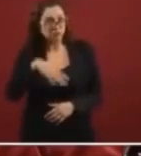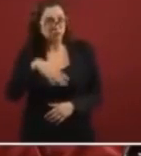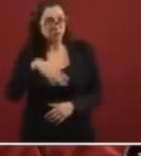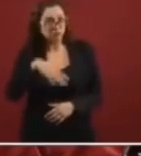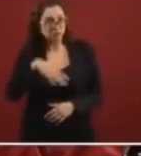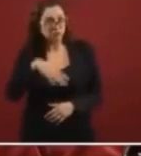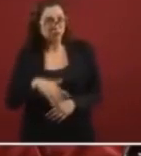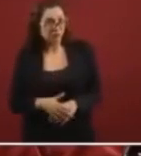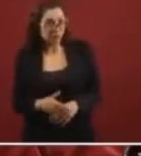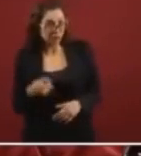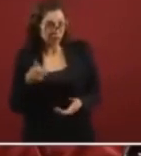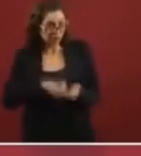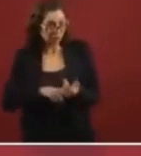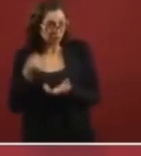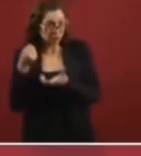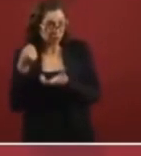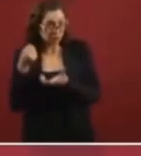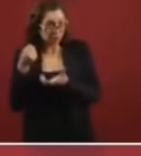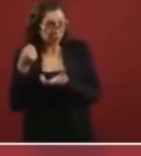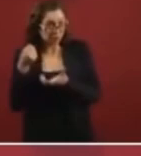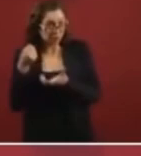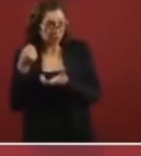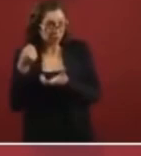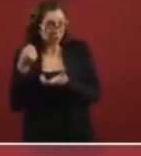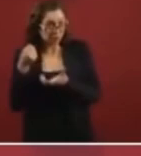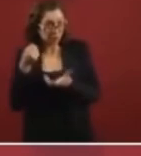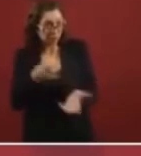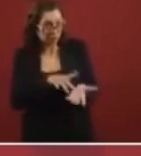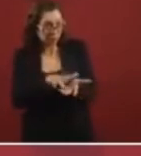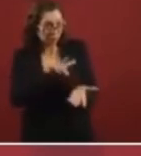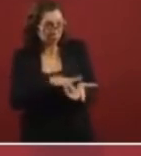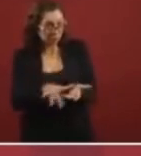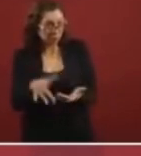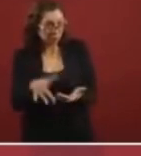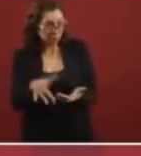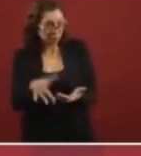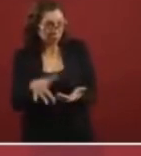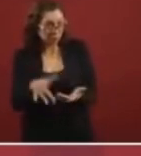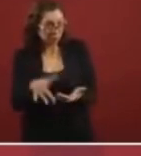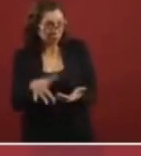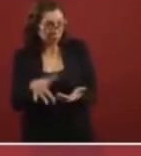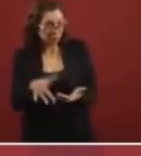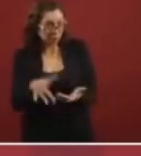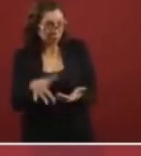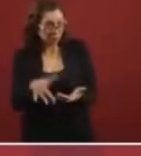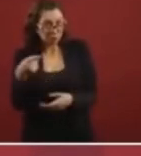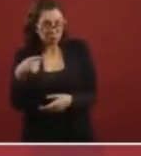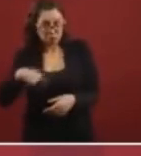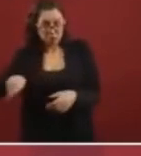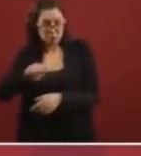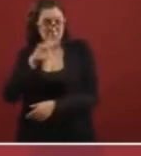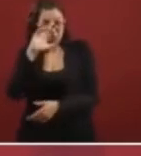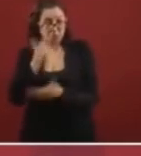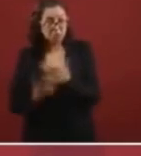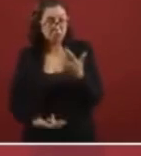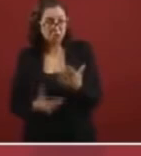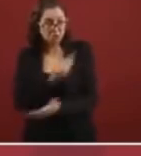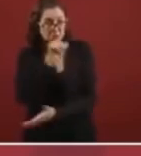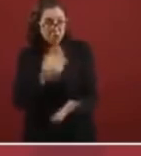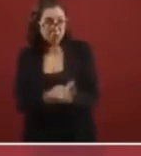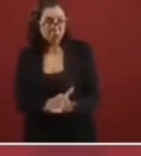Yes, of course. I've written about it. I've told on them.